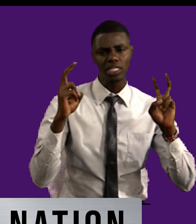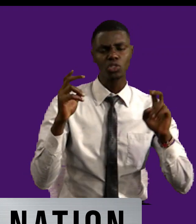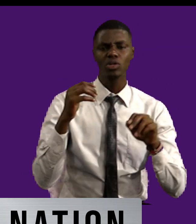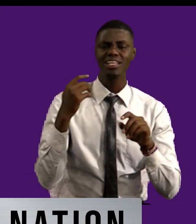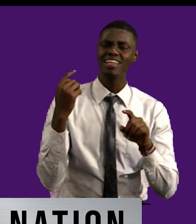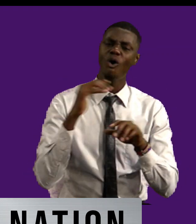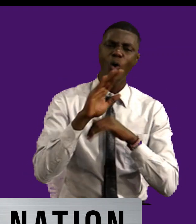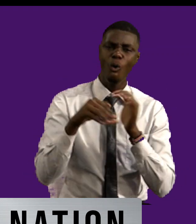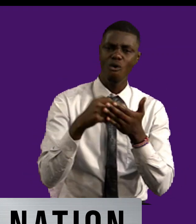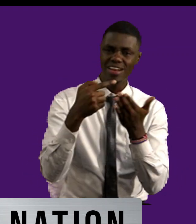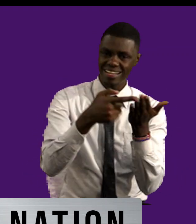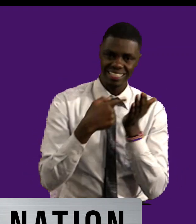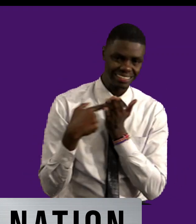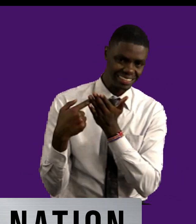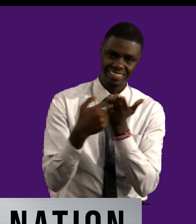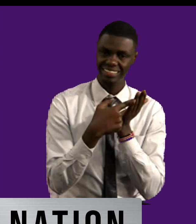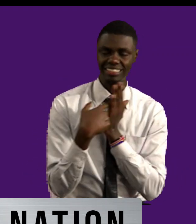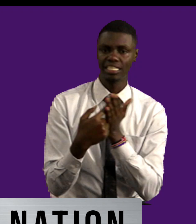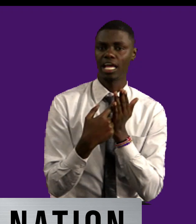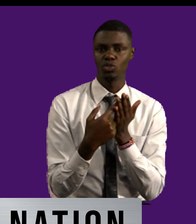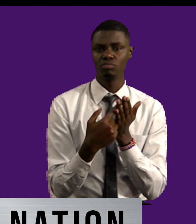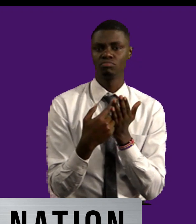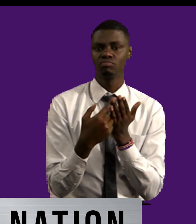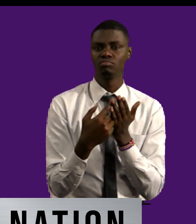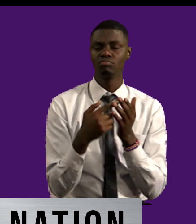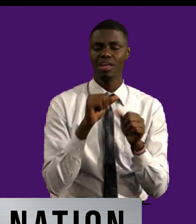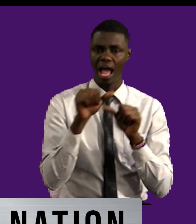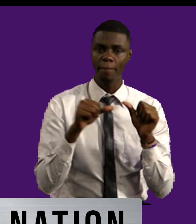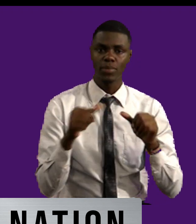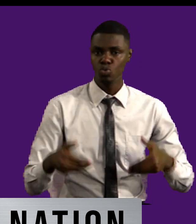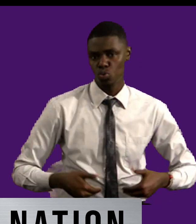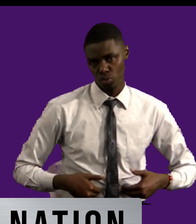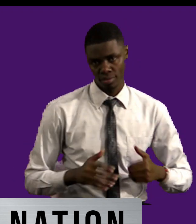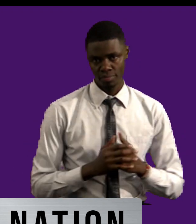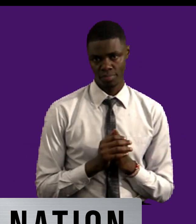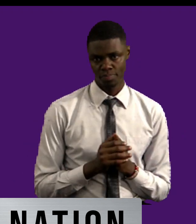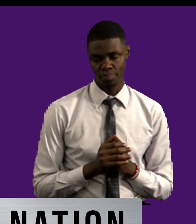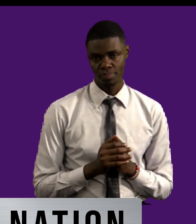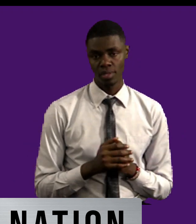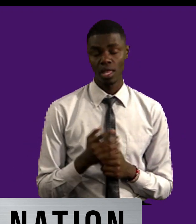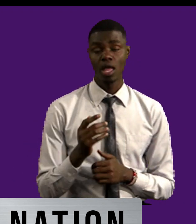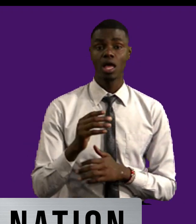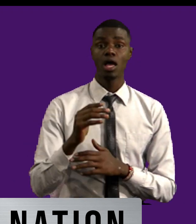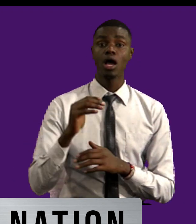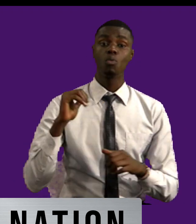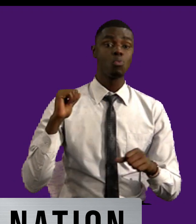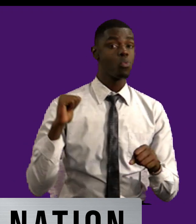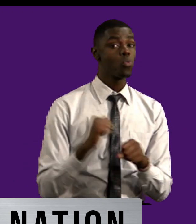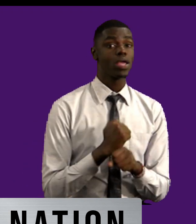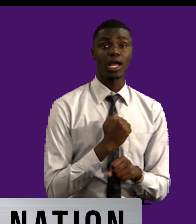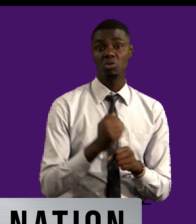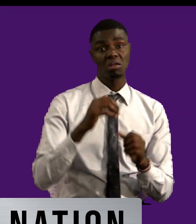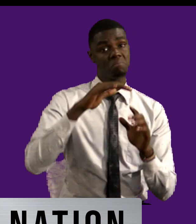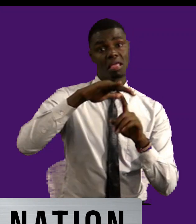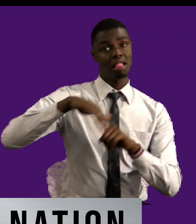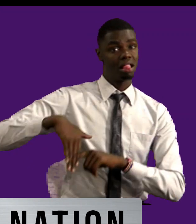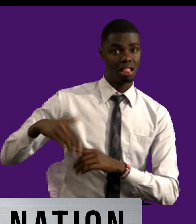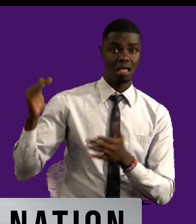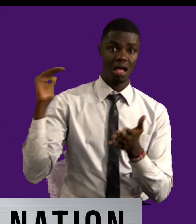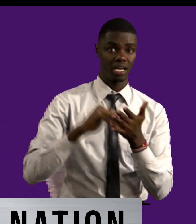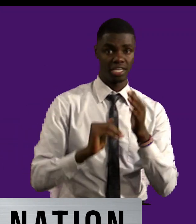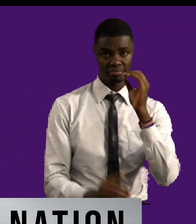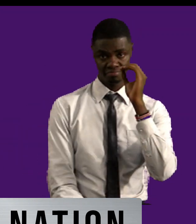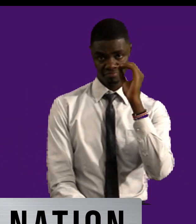every discussion that entails young people. We will not be left behind